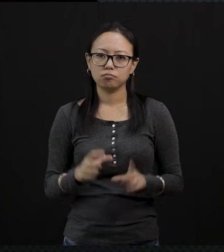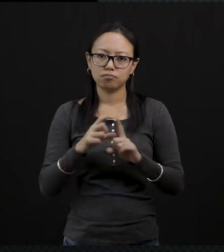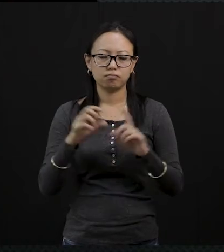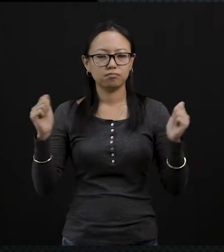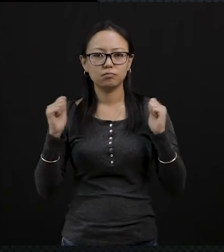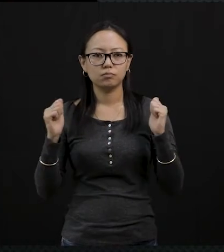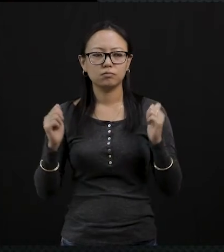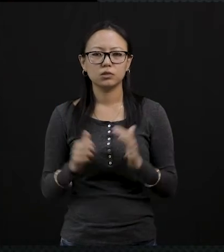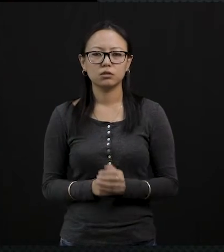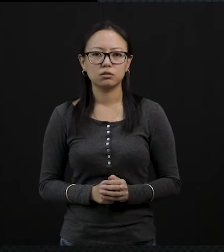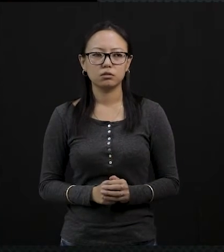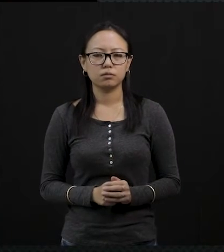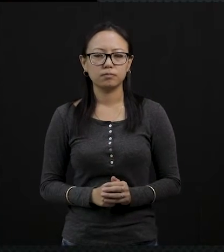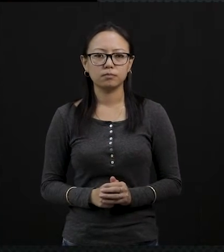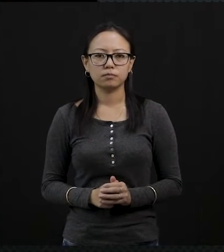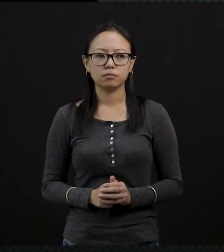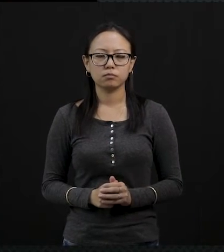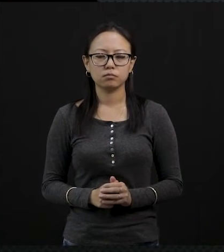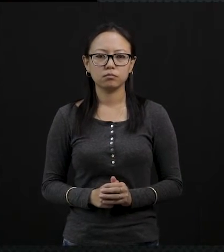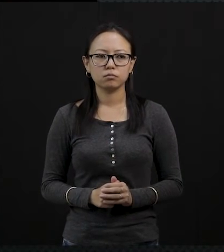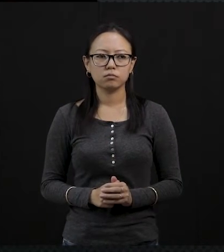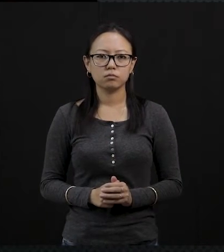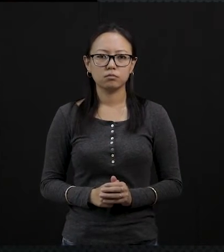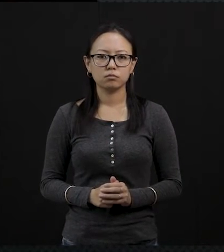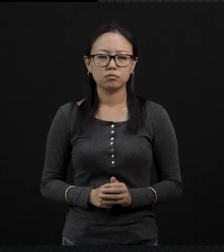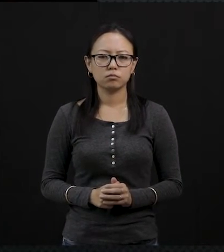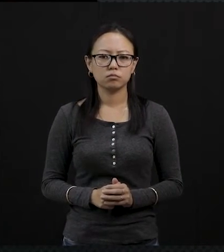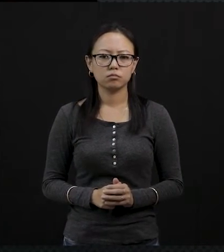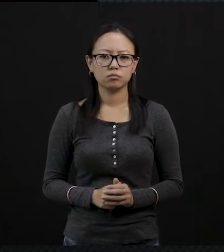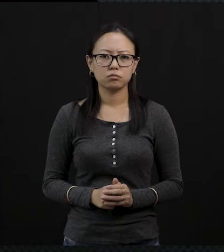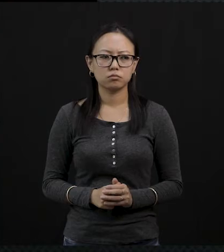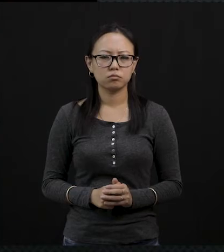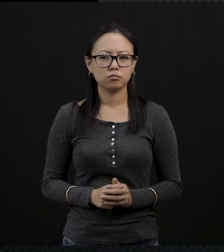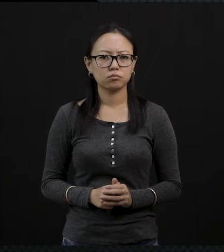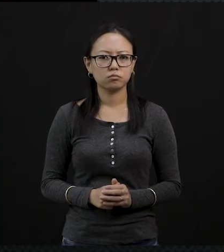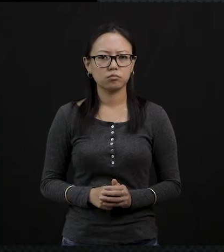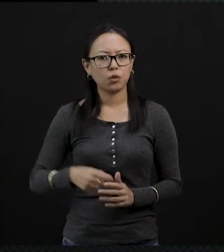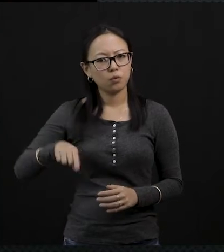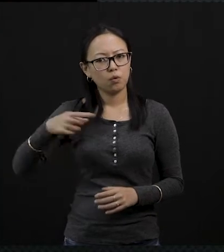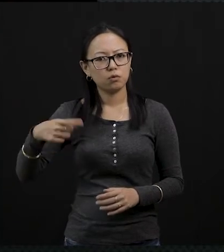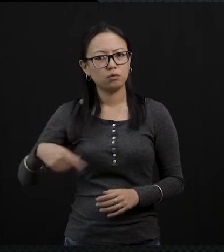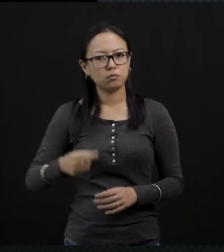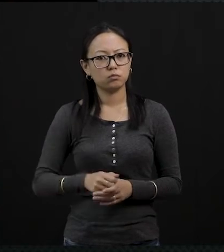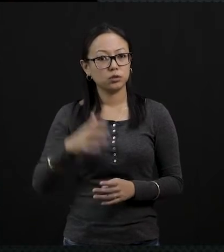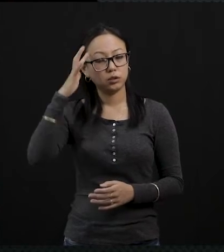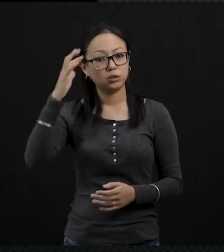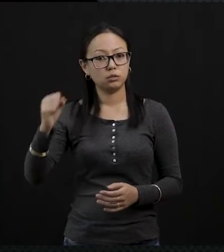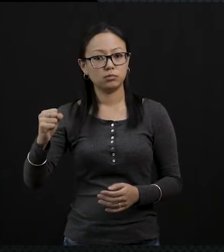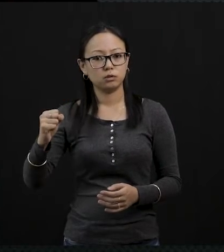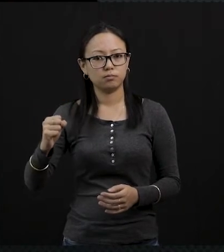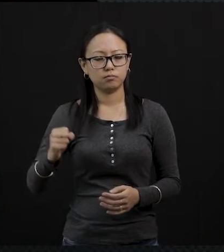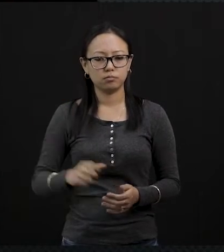Okay, dear students? So students, we should never play with this